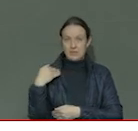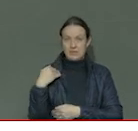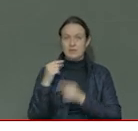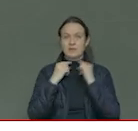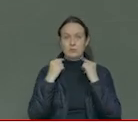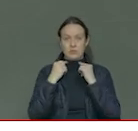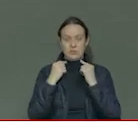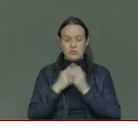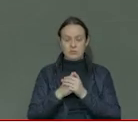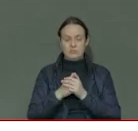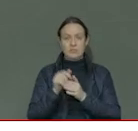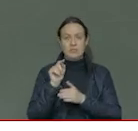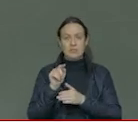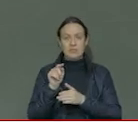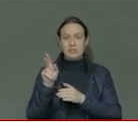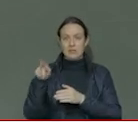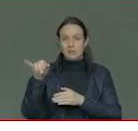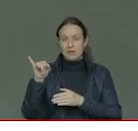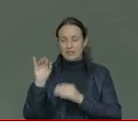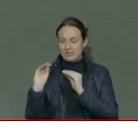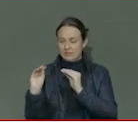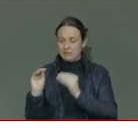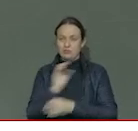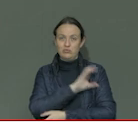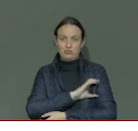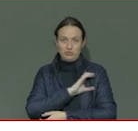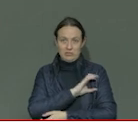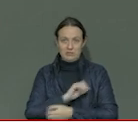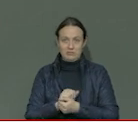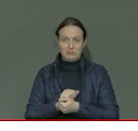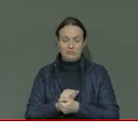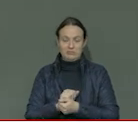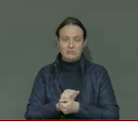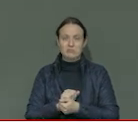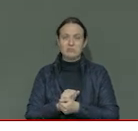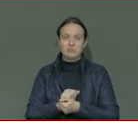who introduces Pi to Christianity. And what is the thing about